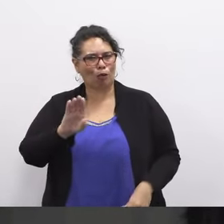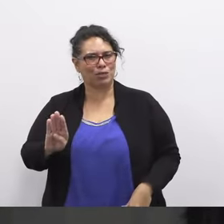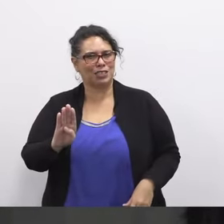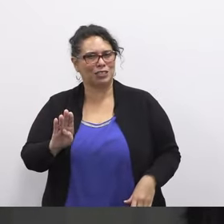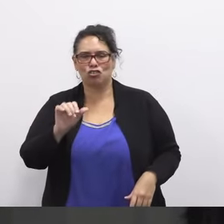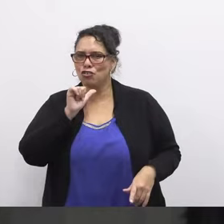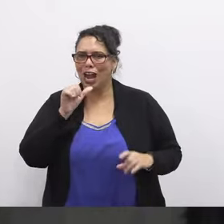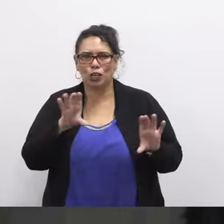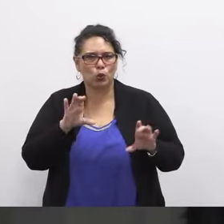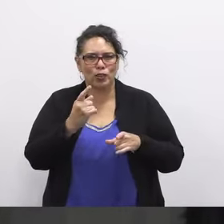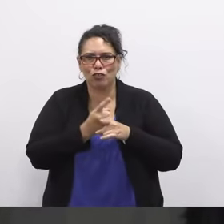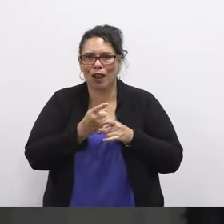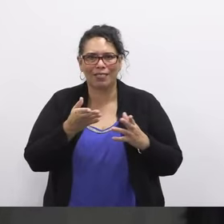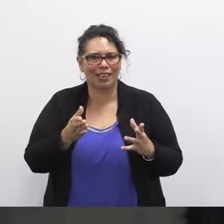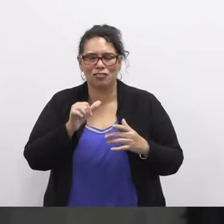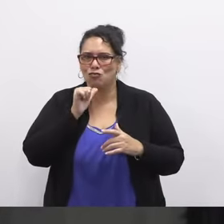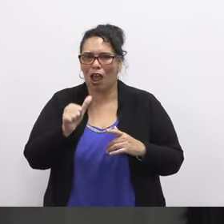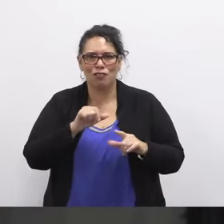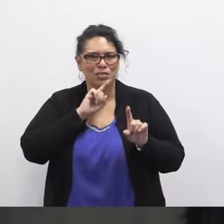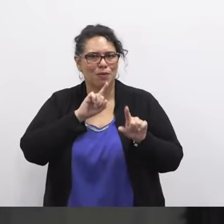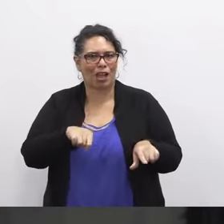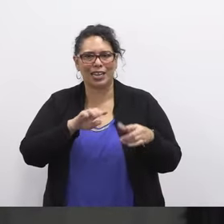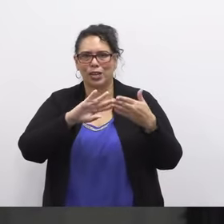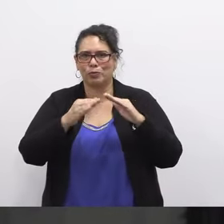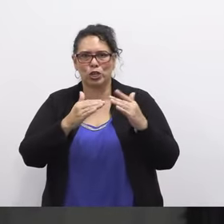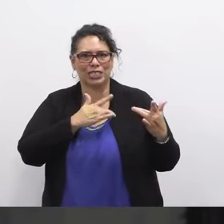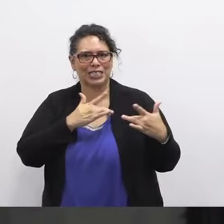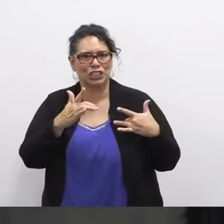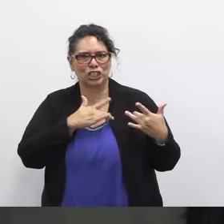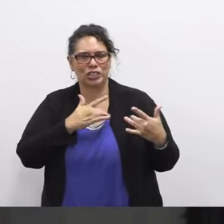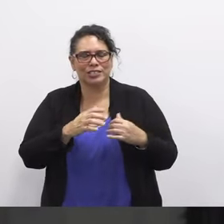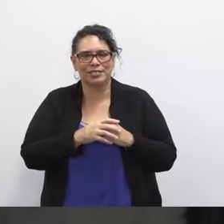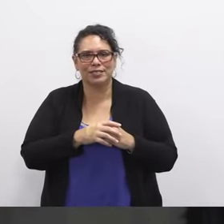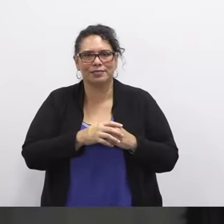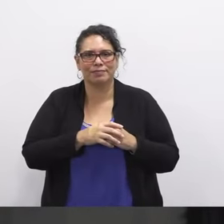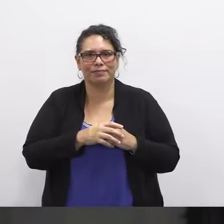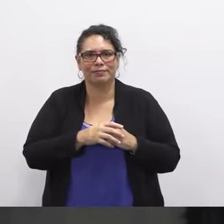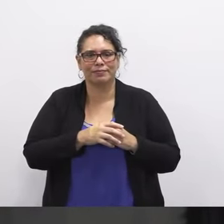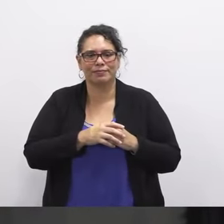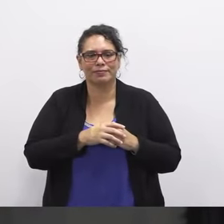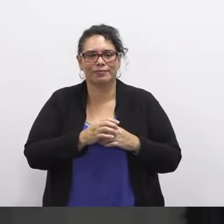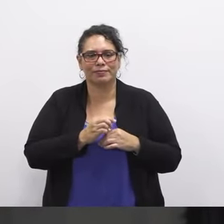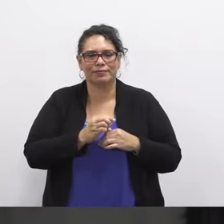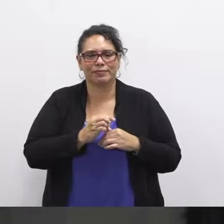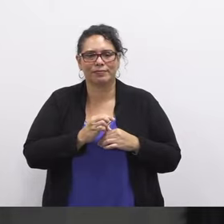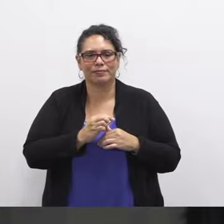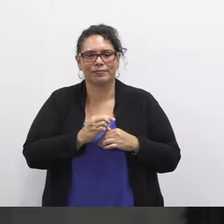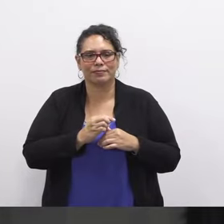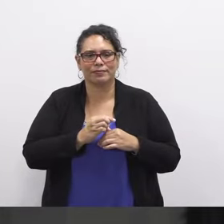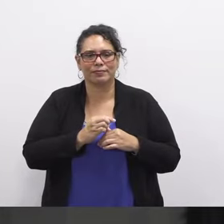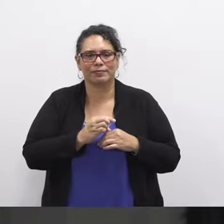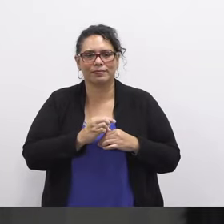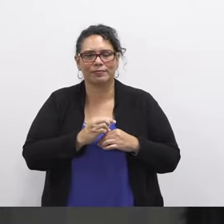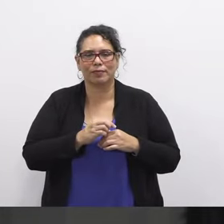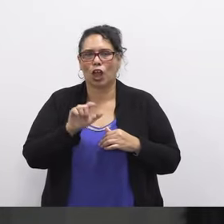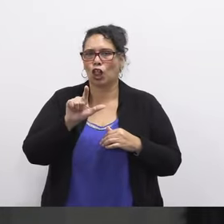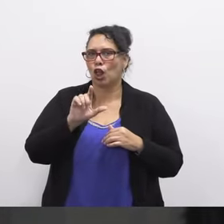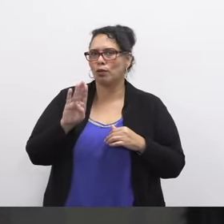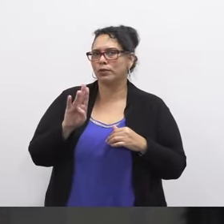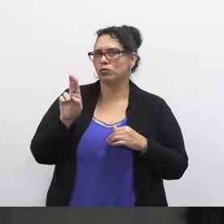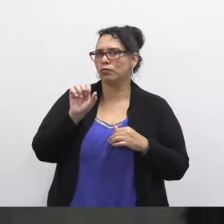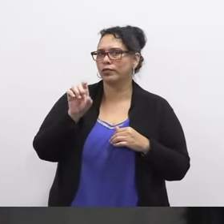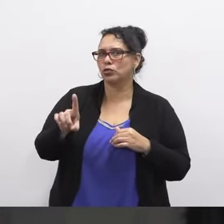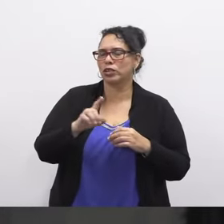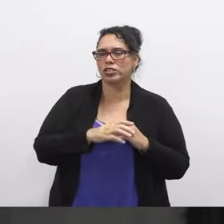right thing. You're just not being responsive to the community's concerns. You know, Long Beach Unified